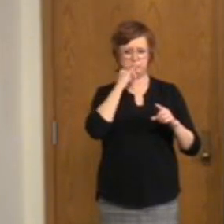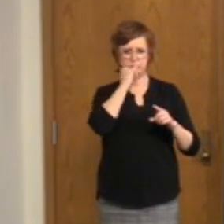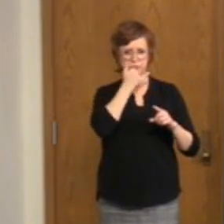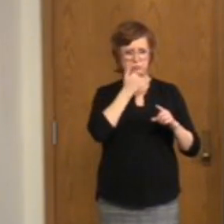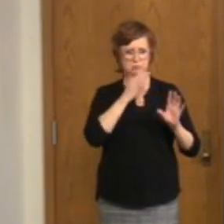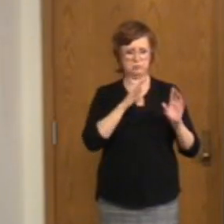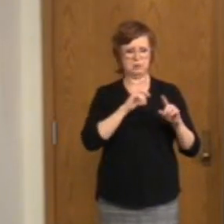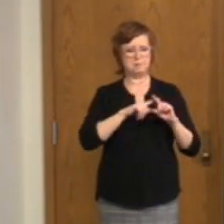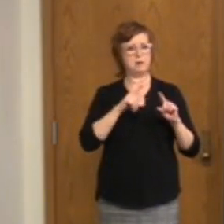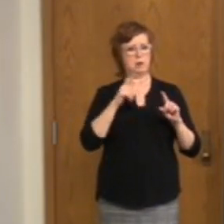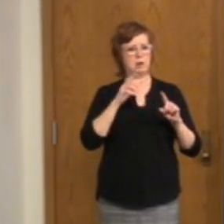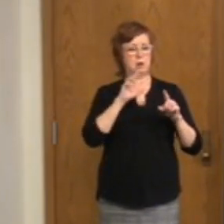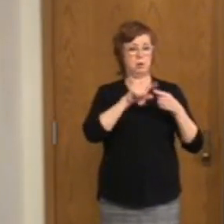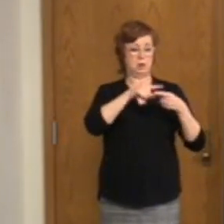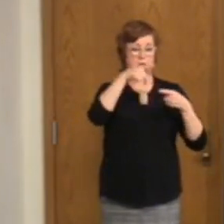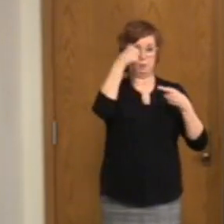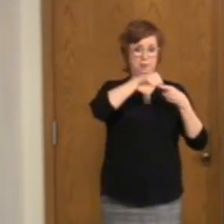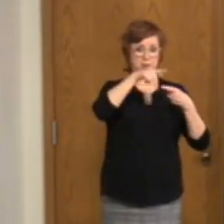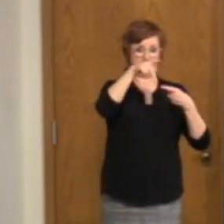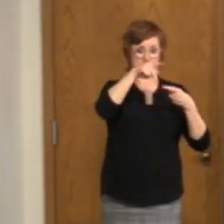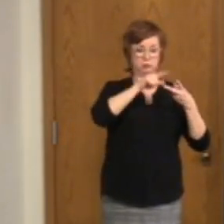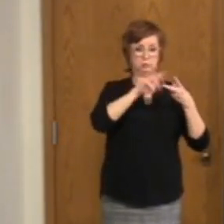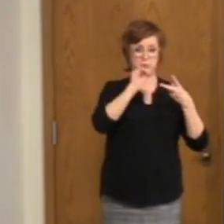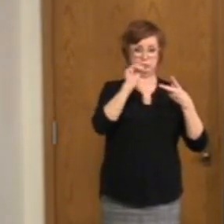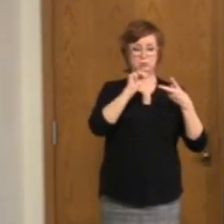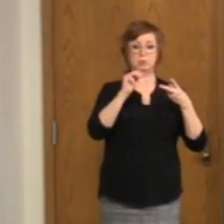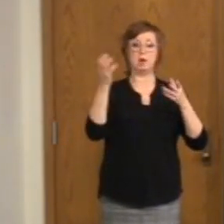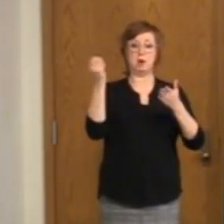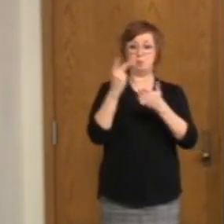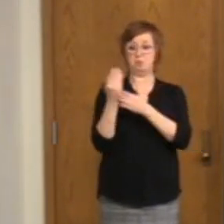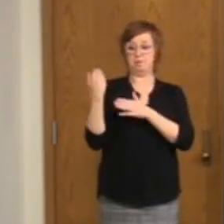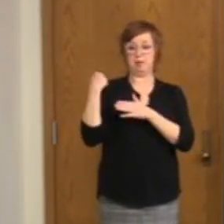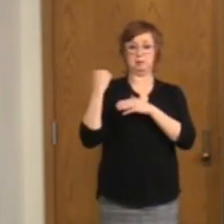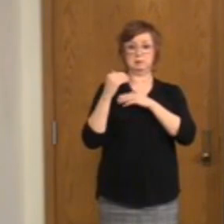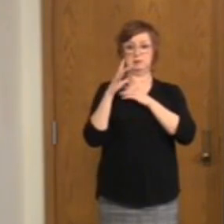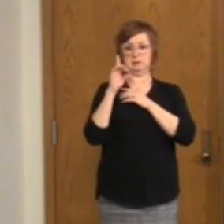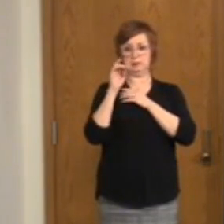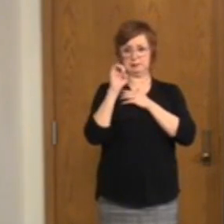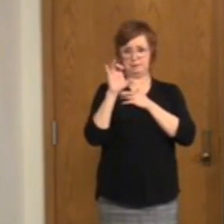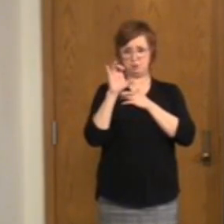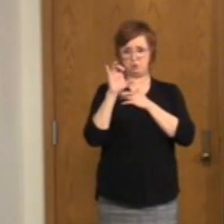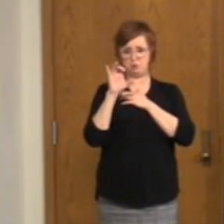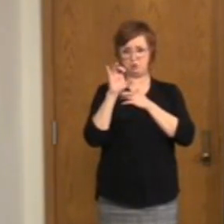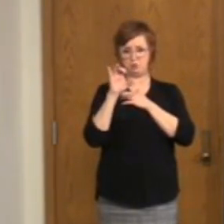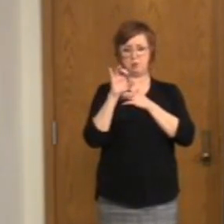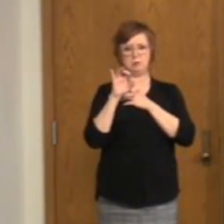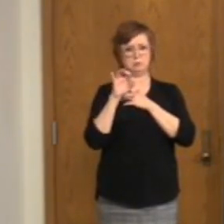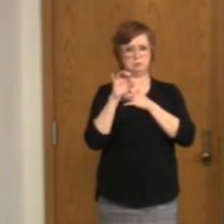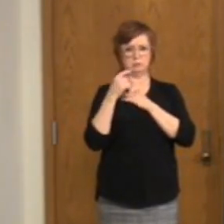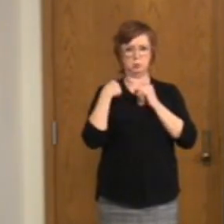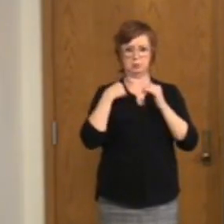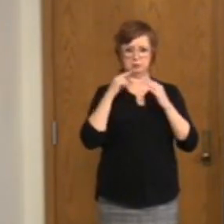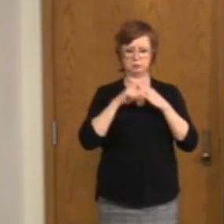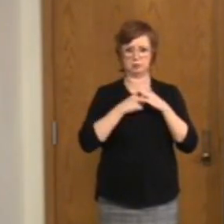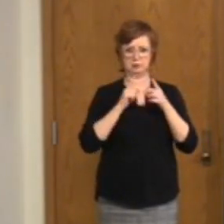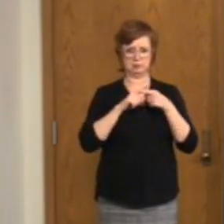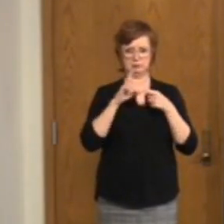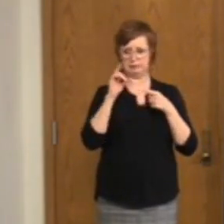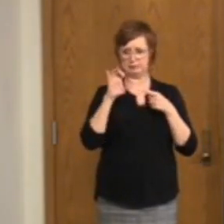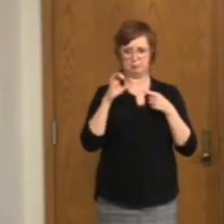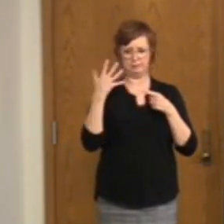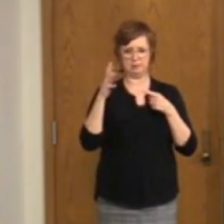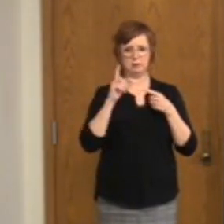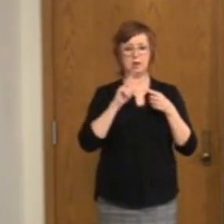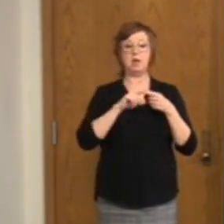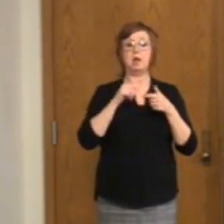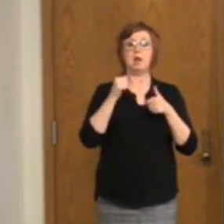approved, Pfizer and Moderna in December, and we started using them right away. Pfizer, a few days ago.